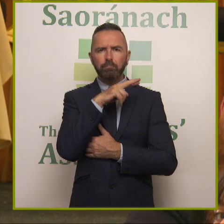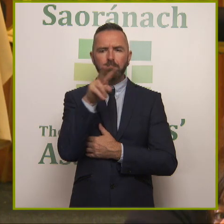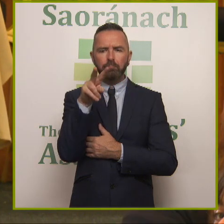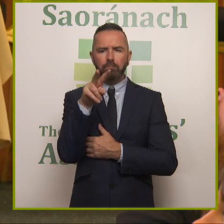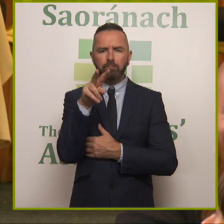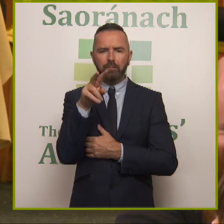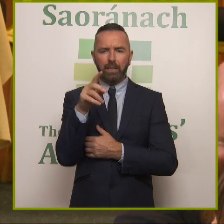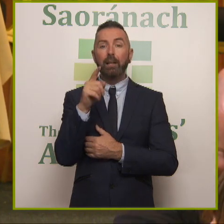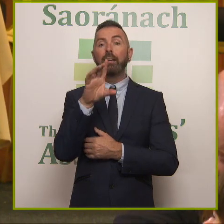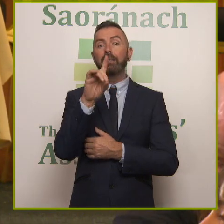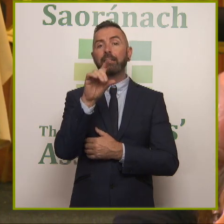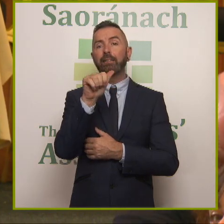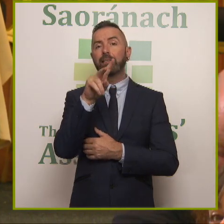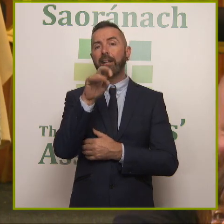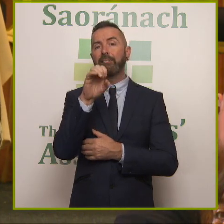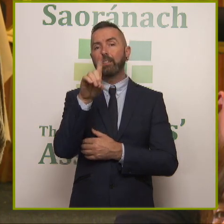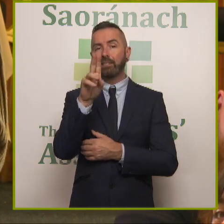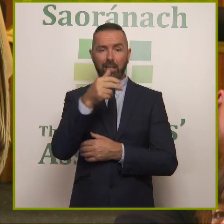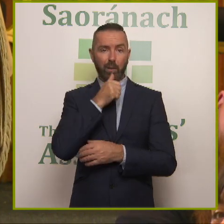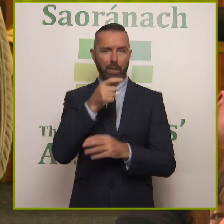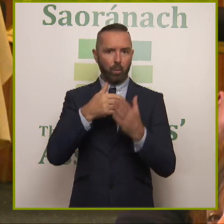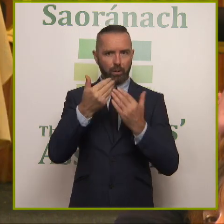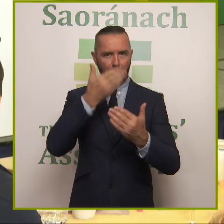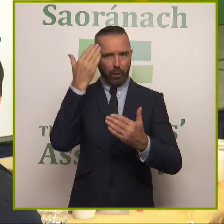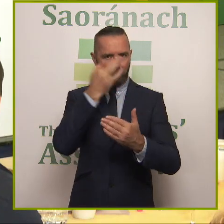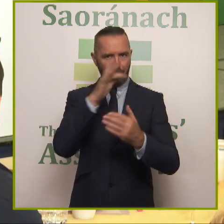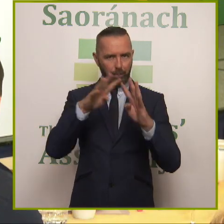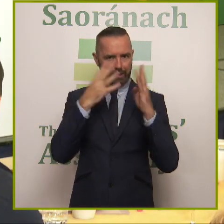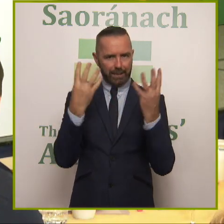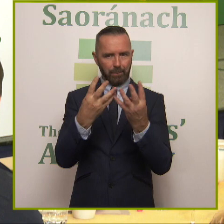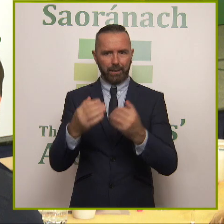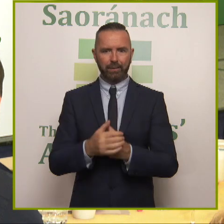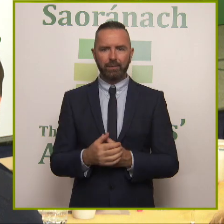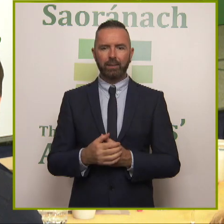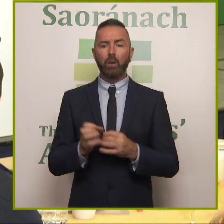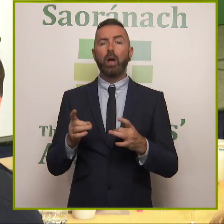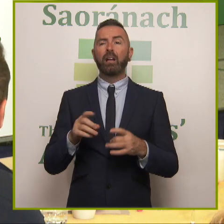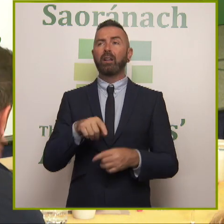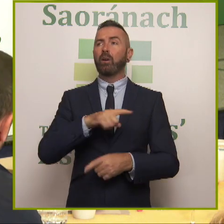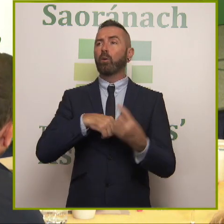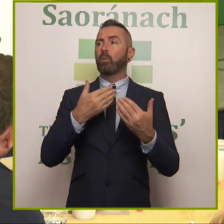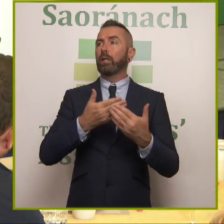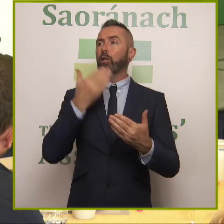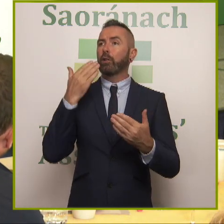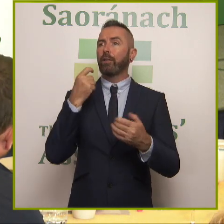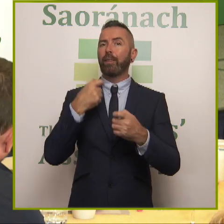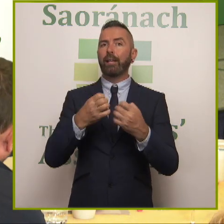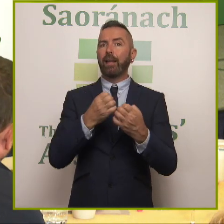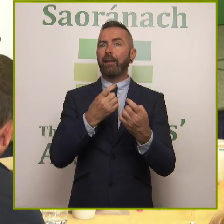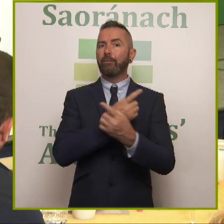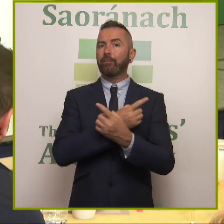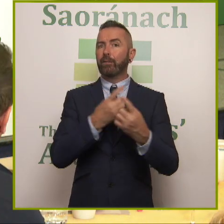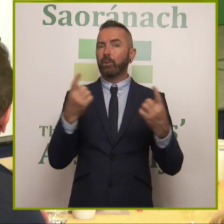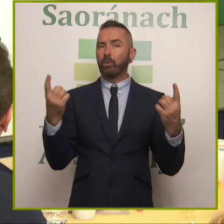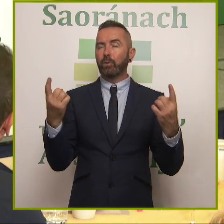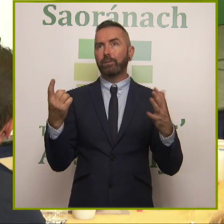to go my eyesight. David, please, could you answer that? Something you learned. Thank you. Well, we kind of learned that everyone is kind of,